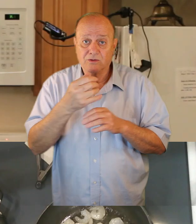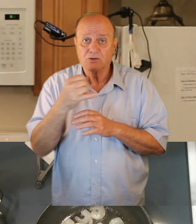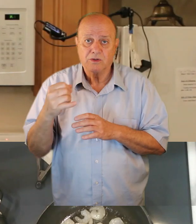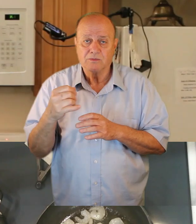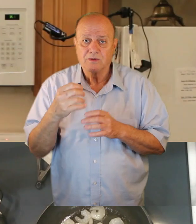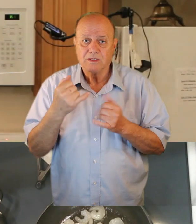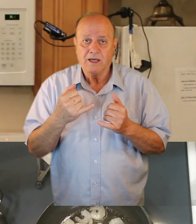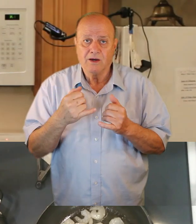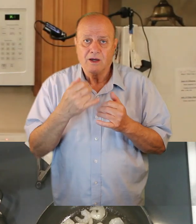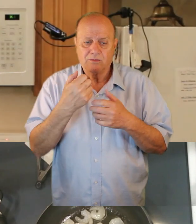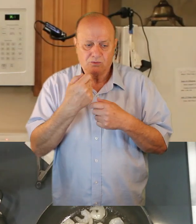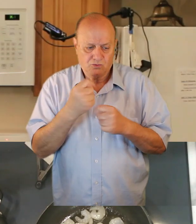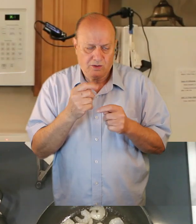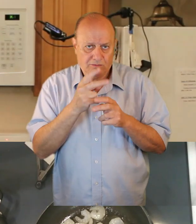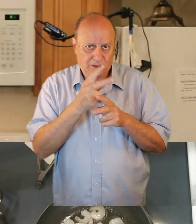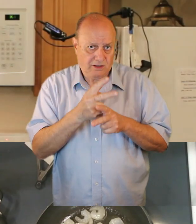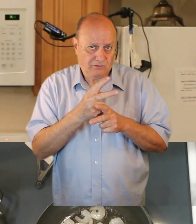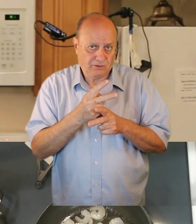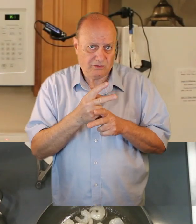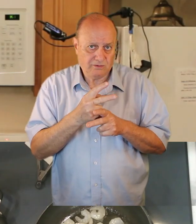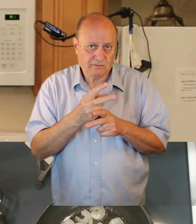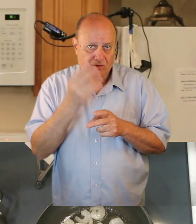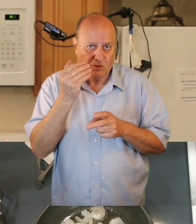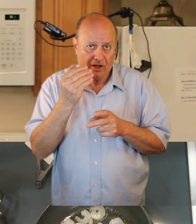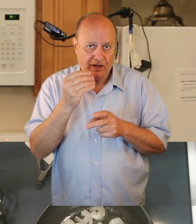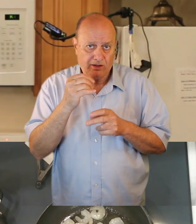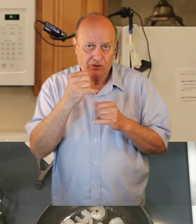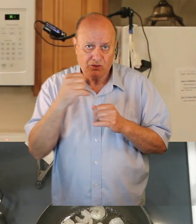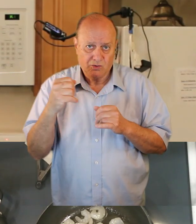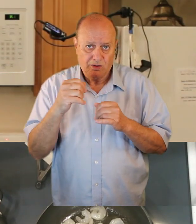little careful and make sure that everything is in a single layer with the shrimp.